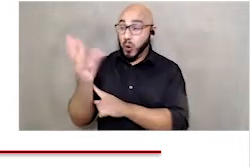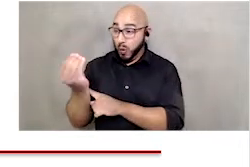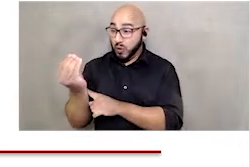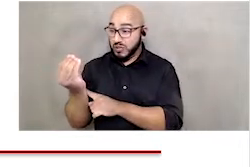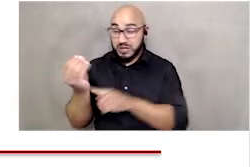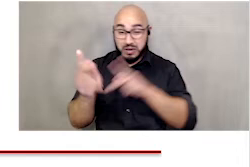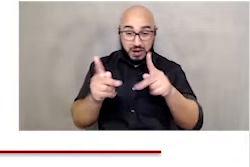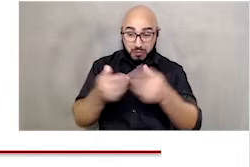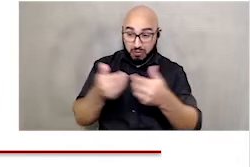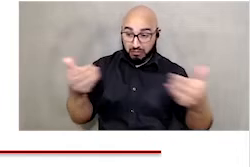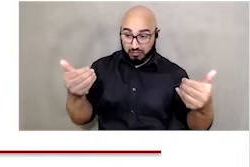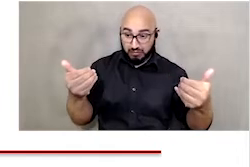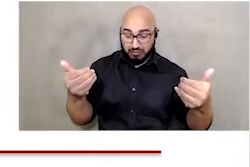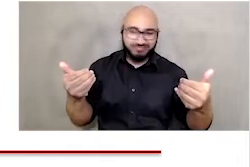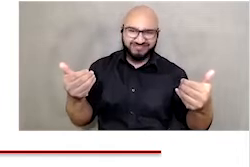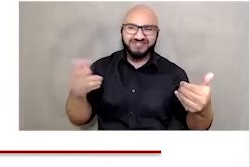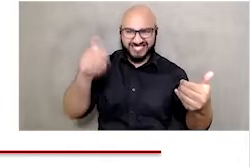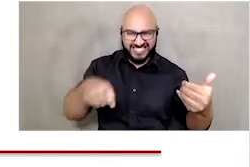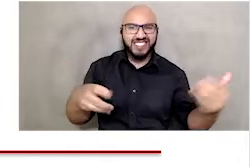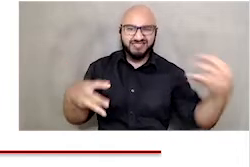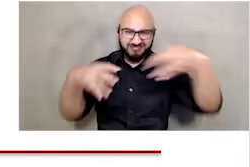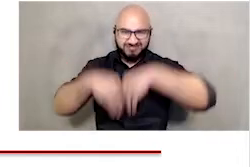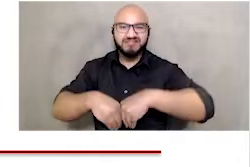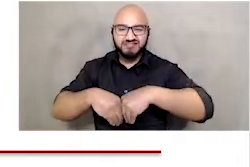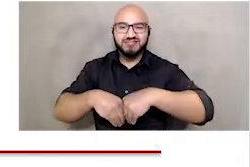as well as there is no people without culture.